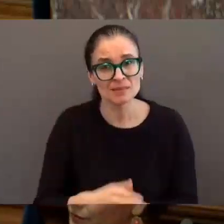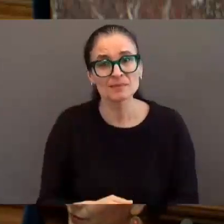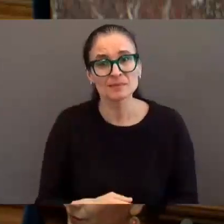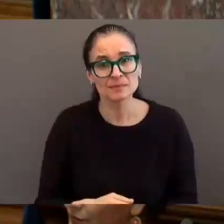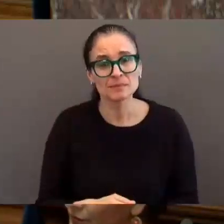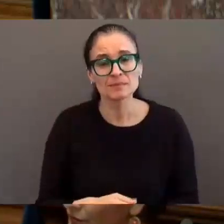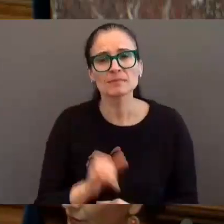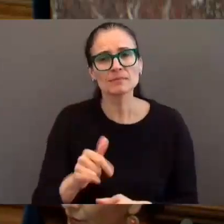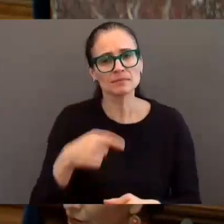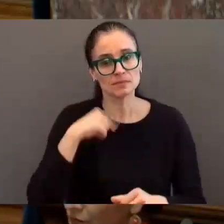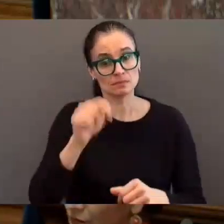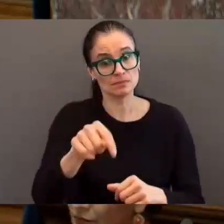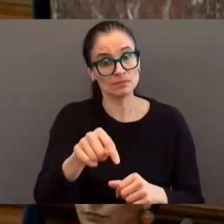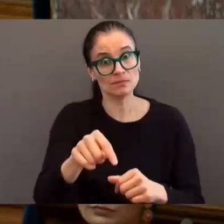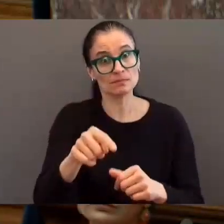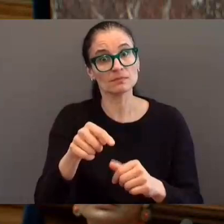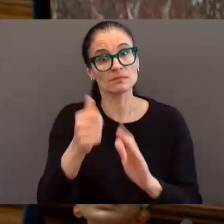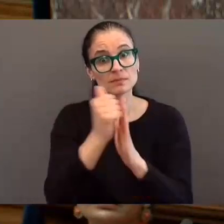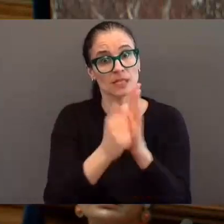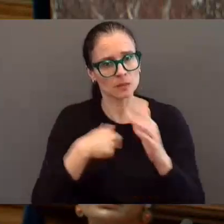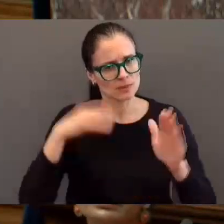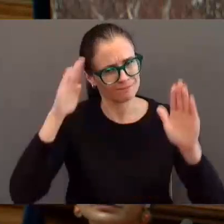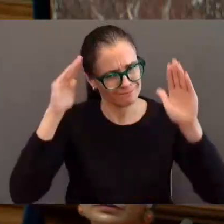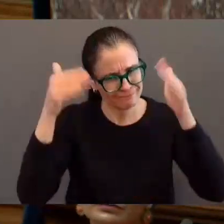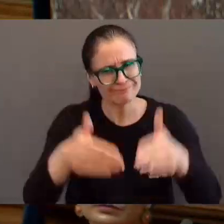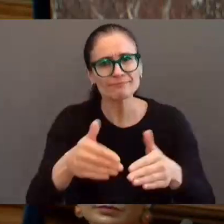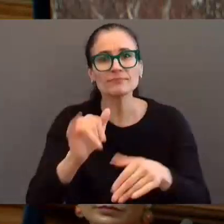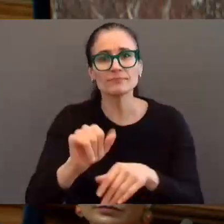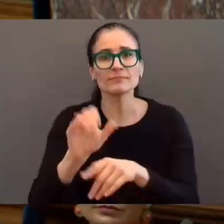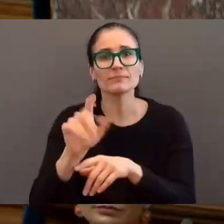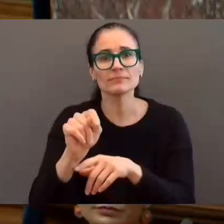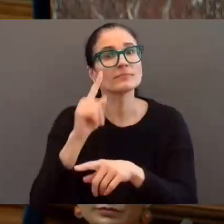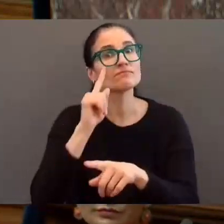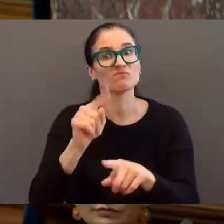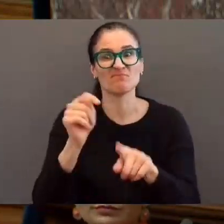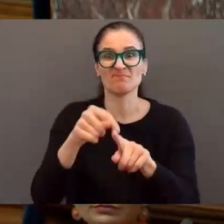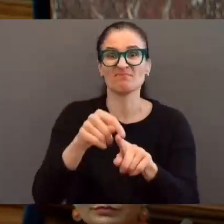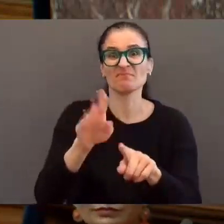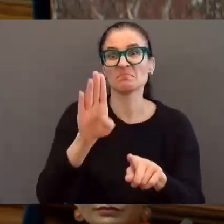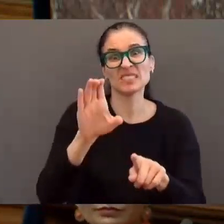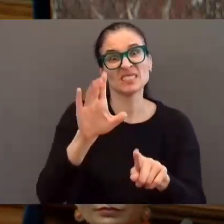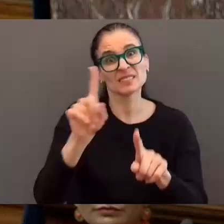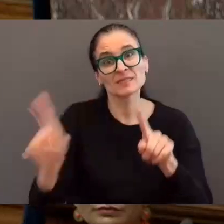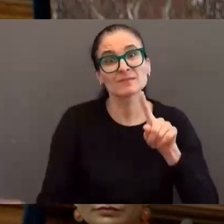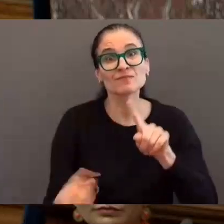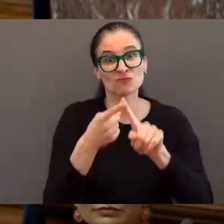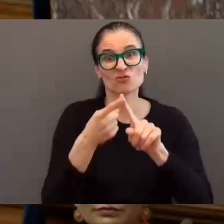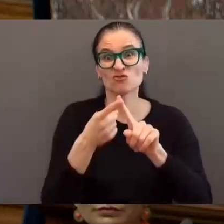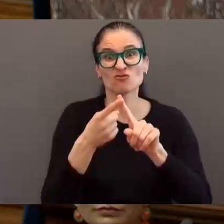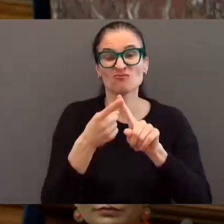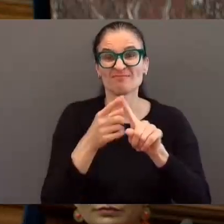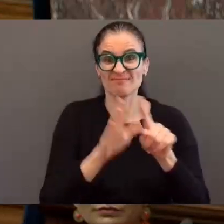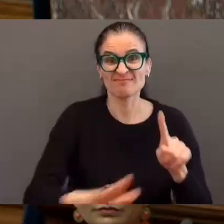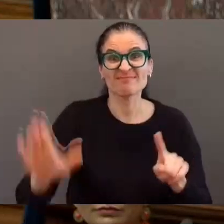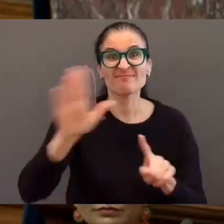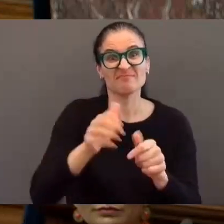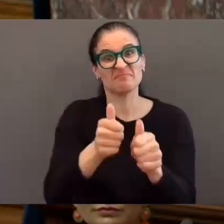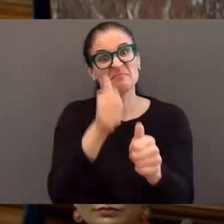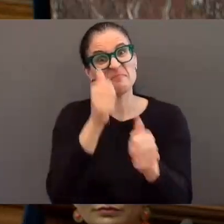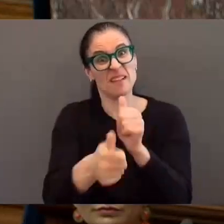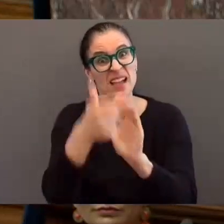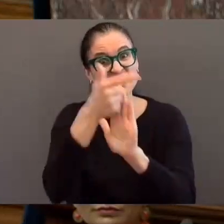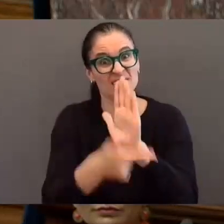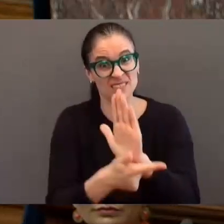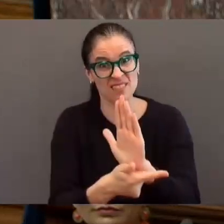government. BC was the first jurisdiction in Canada to pass legislation to adopt the internationally recognized standards of the